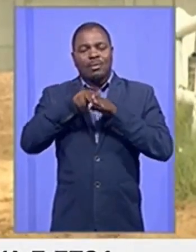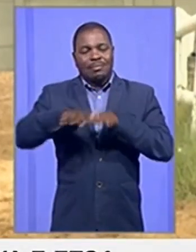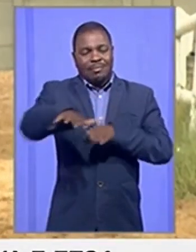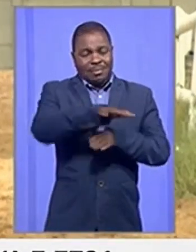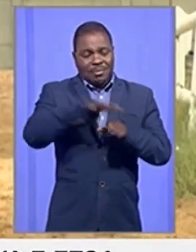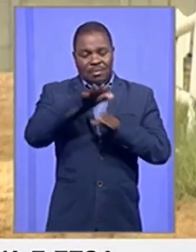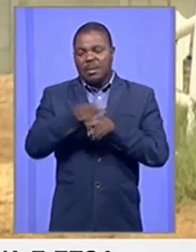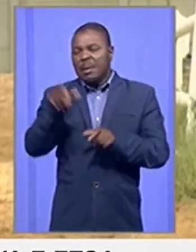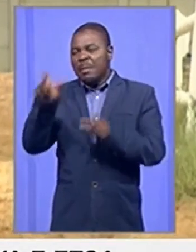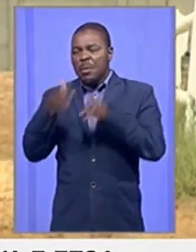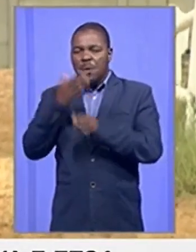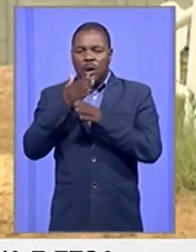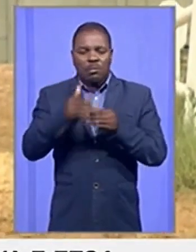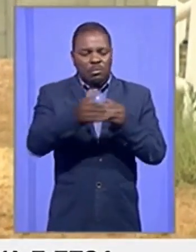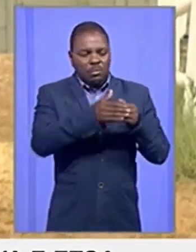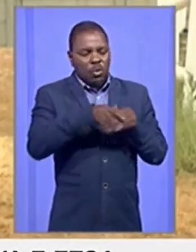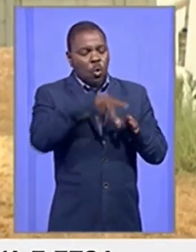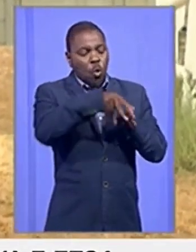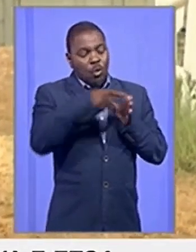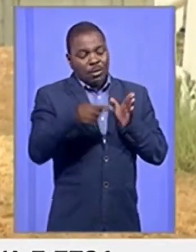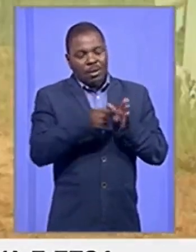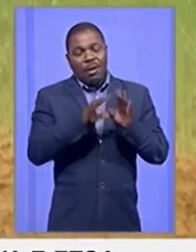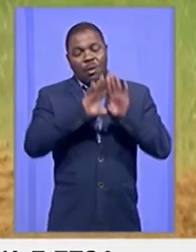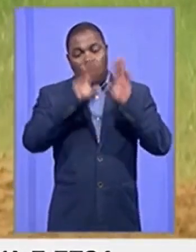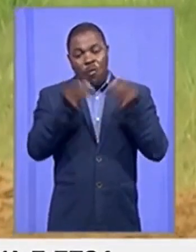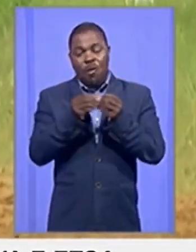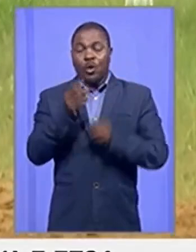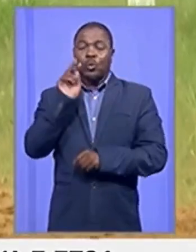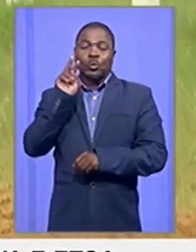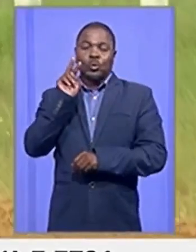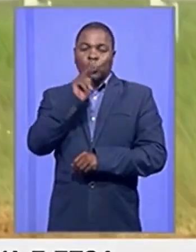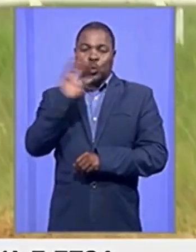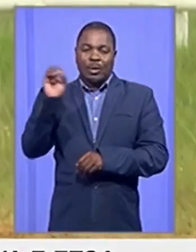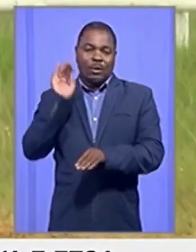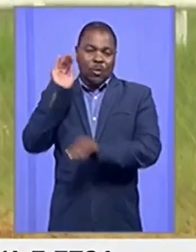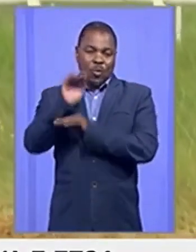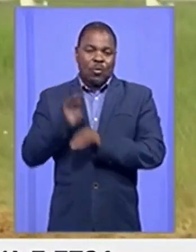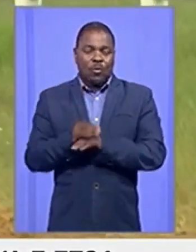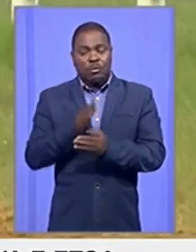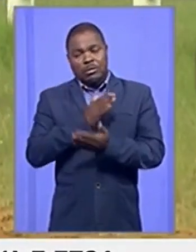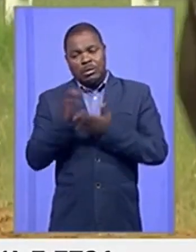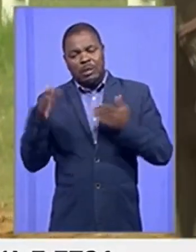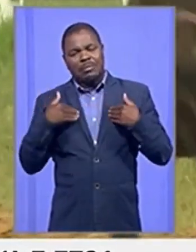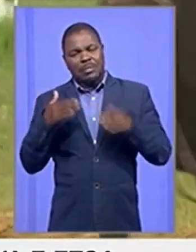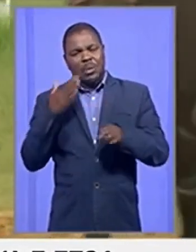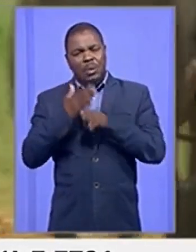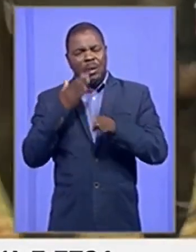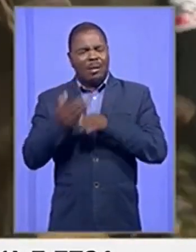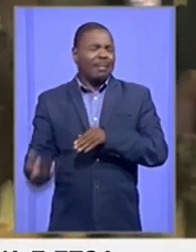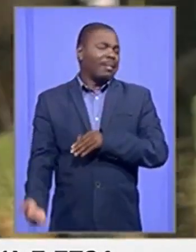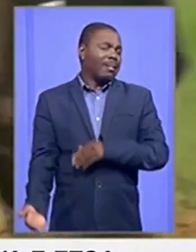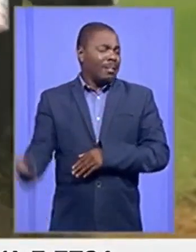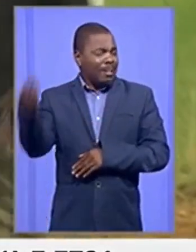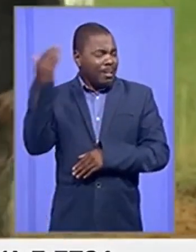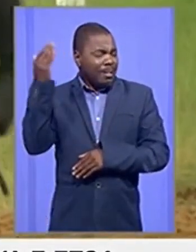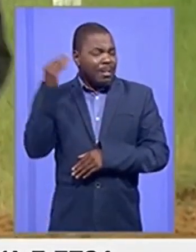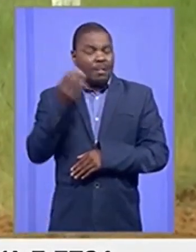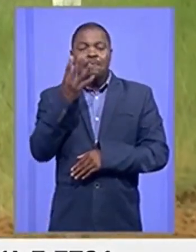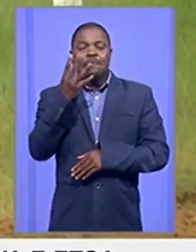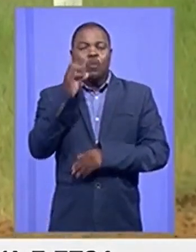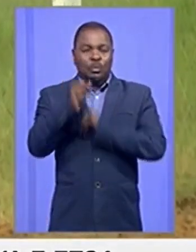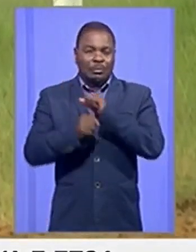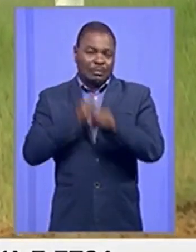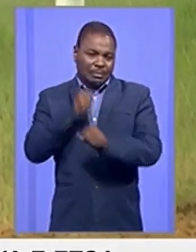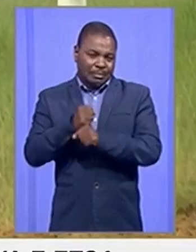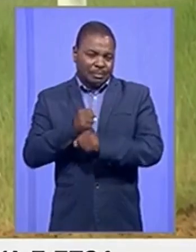ba ka bago makgolo a mabedi. Bangwe ba thomile mošomo wo mo mengwageng yeo e ka bago e masome a